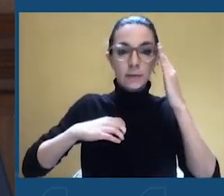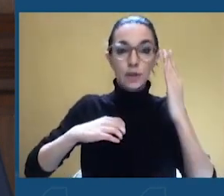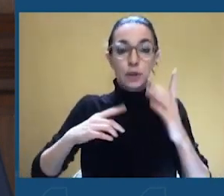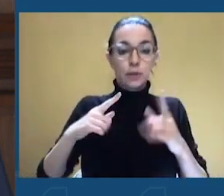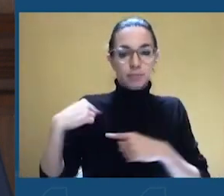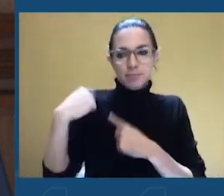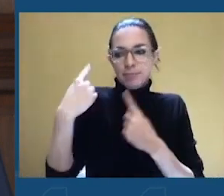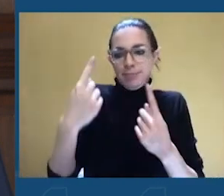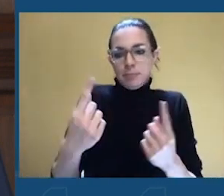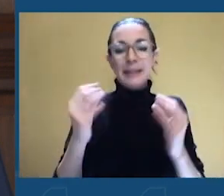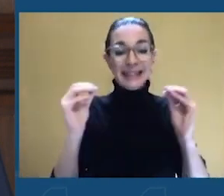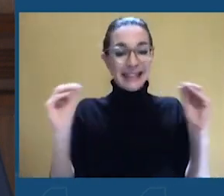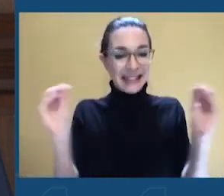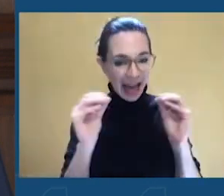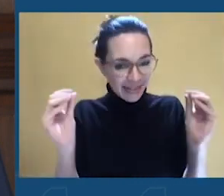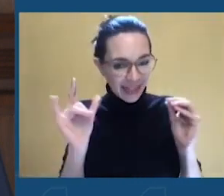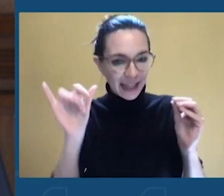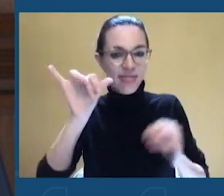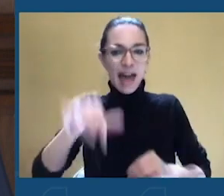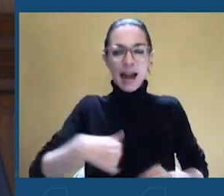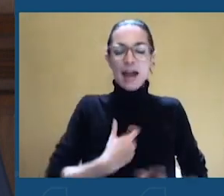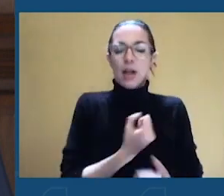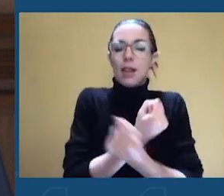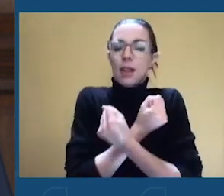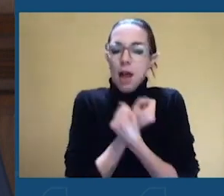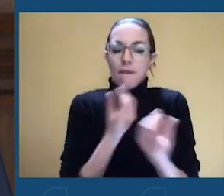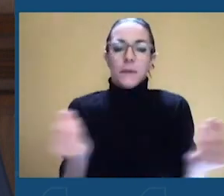nothing, that I have loved more